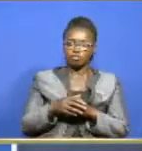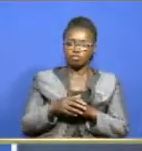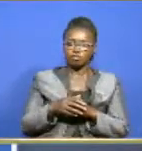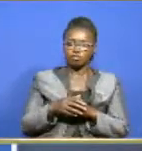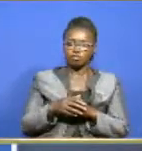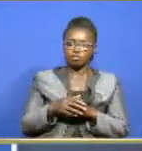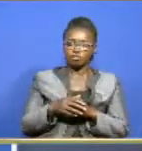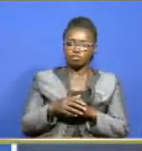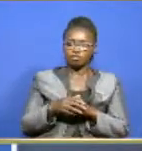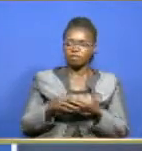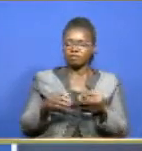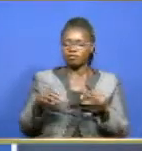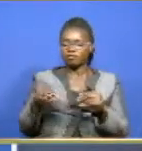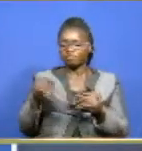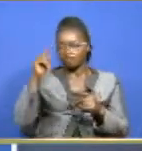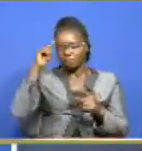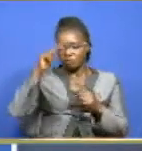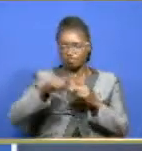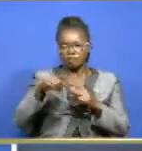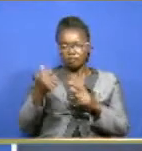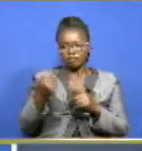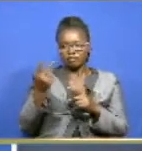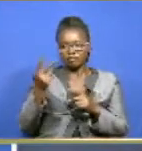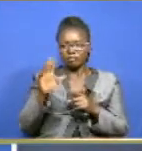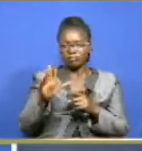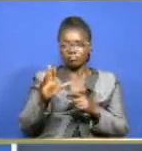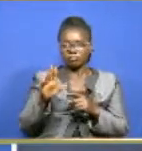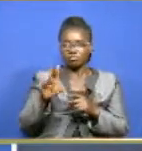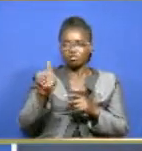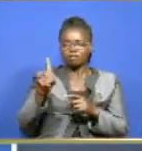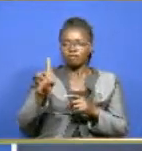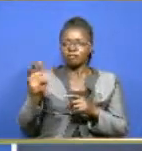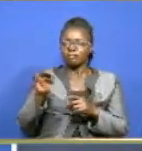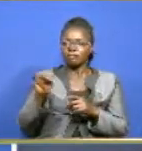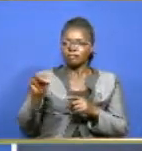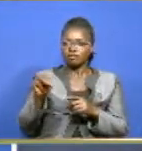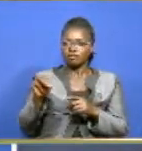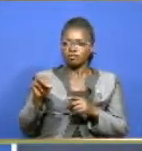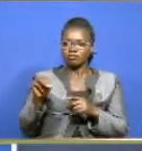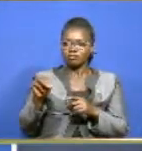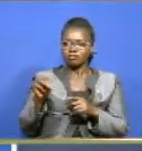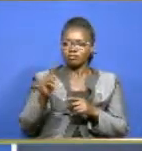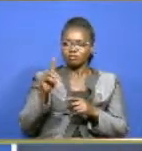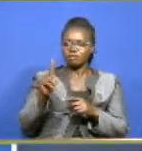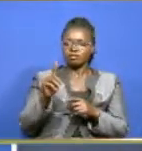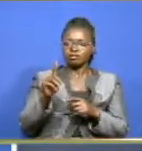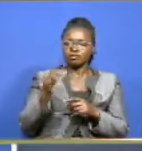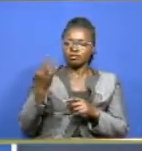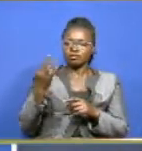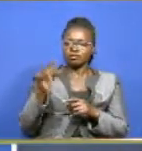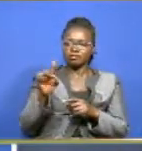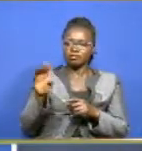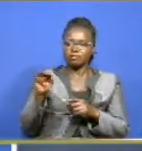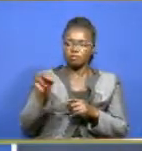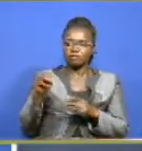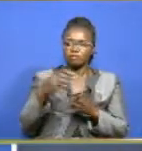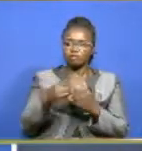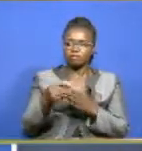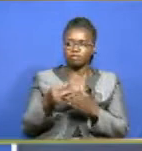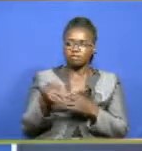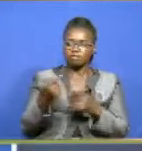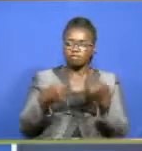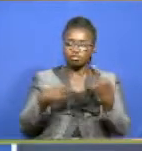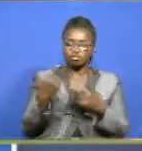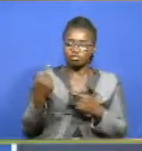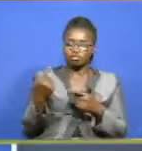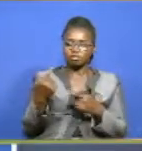top 25 on scores to earn the right to play for a share of the 1 million euros prize money, that is equivalent to 131 million shillings. The winner of